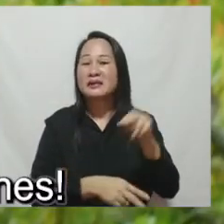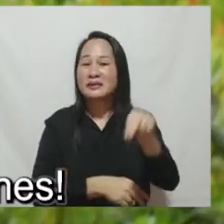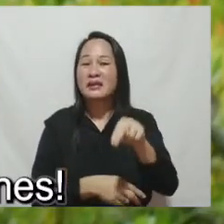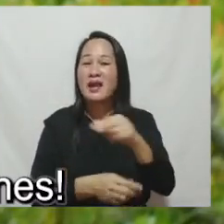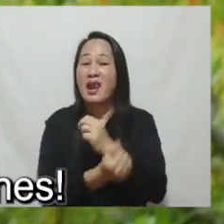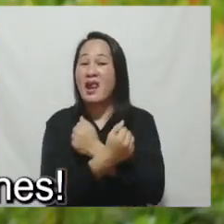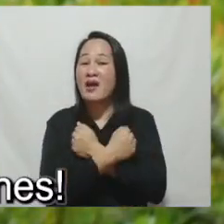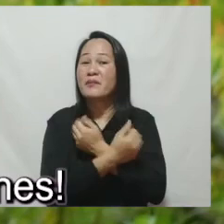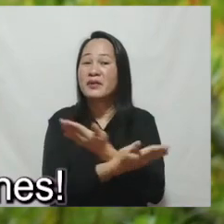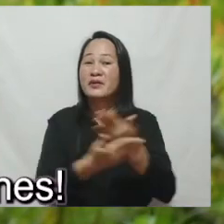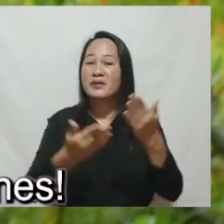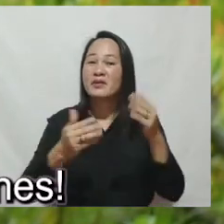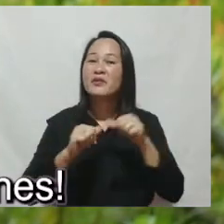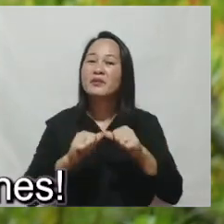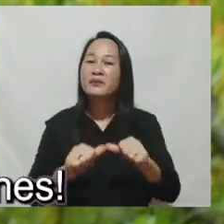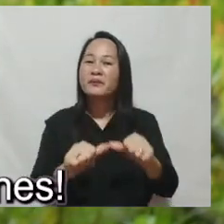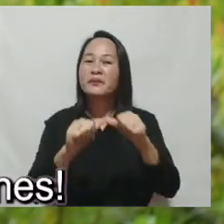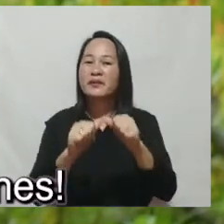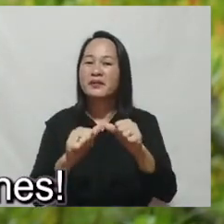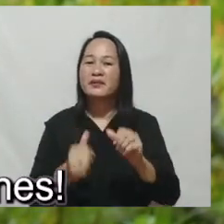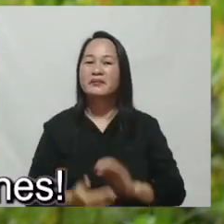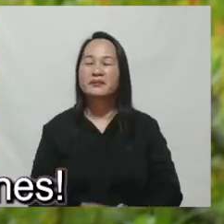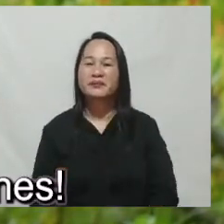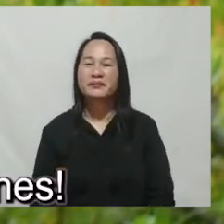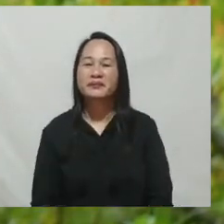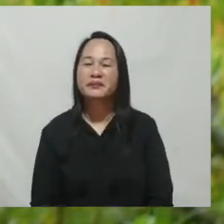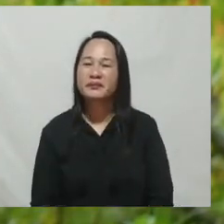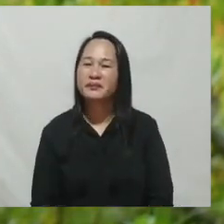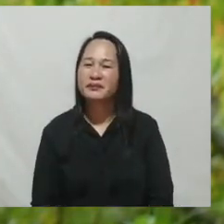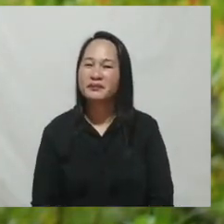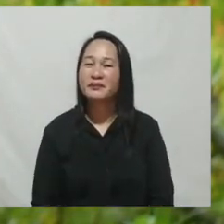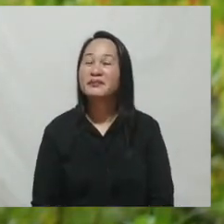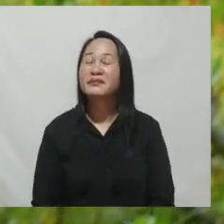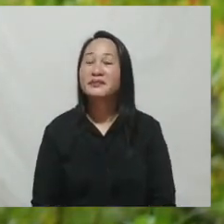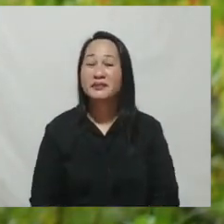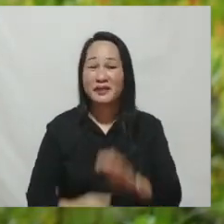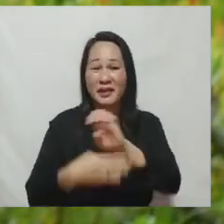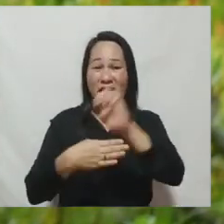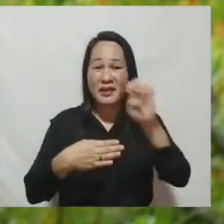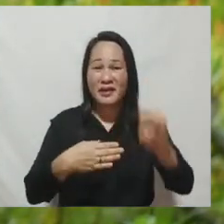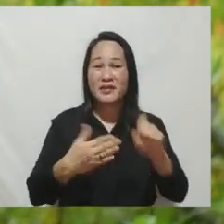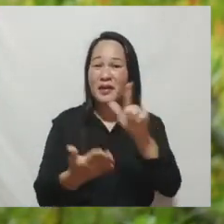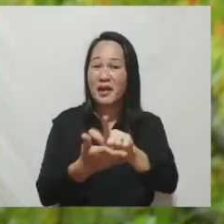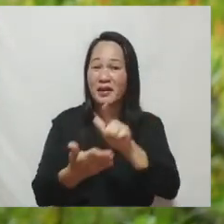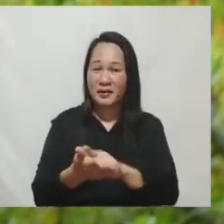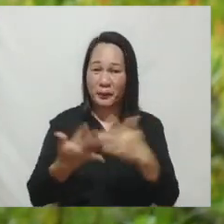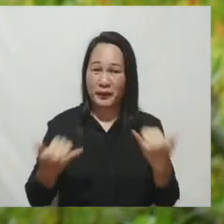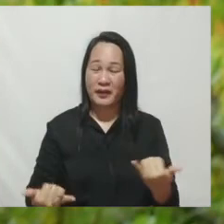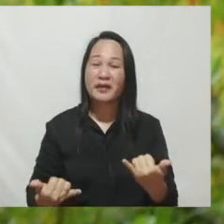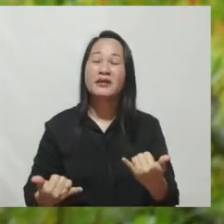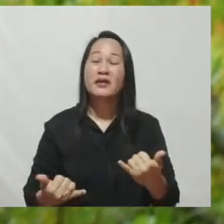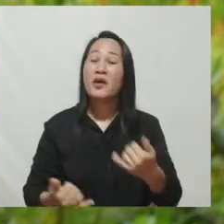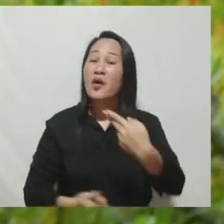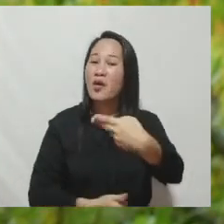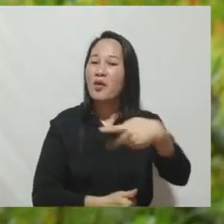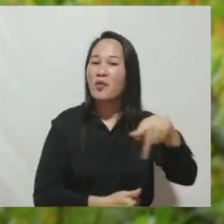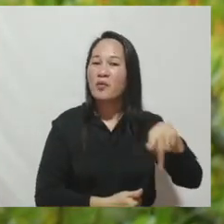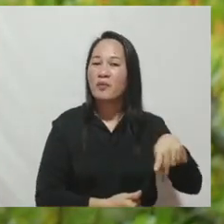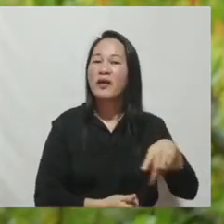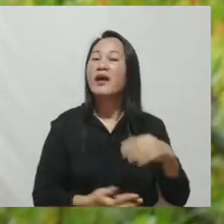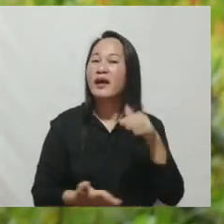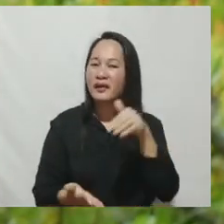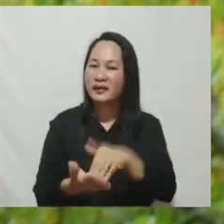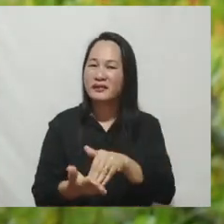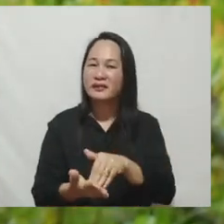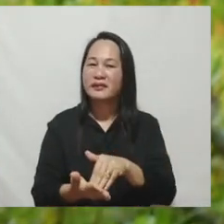And that ends our lesson for today on homophones. Again, let us remember that homophones refer